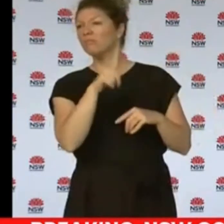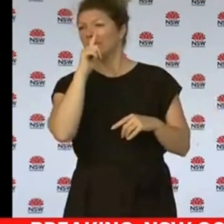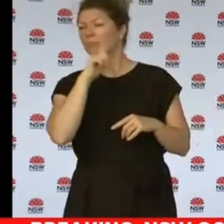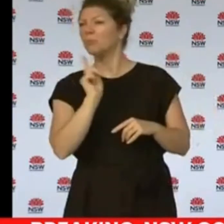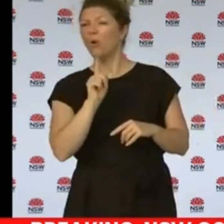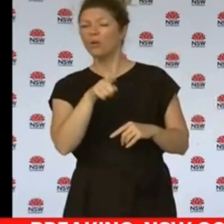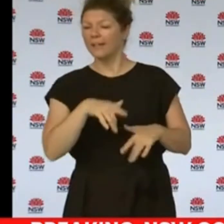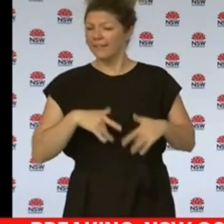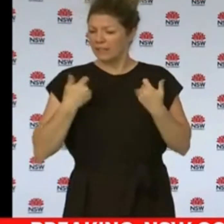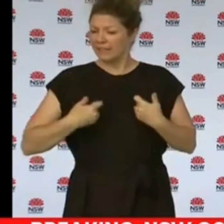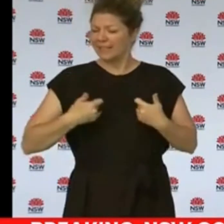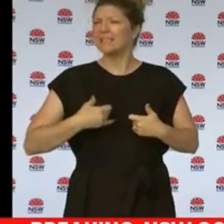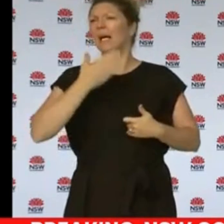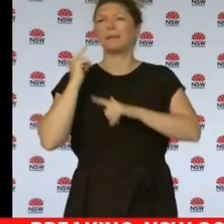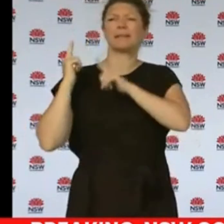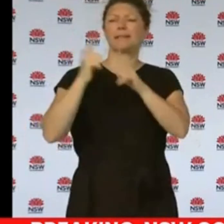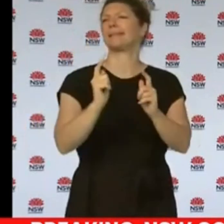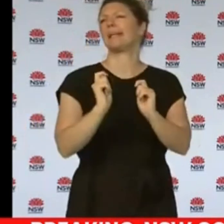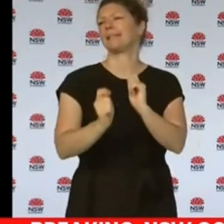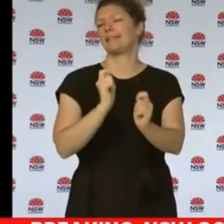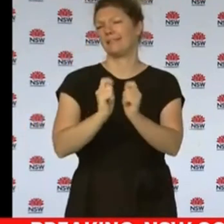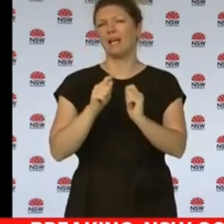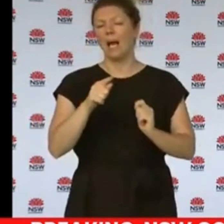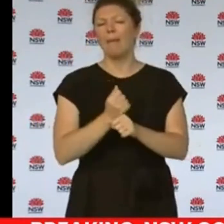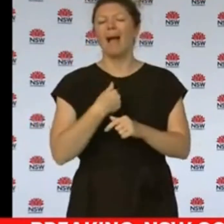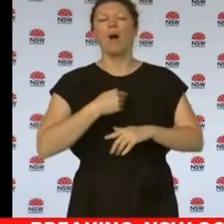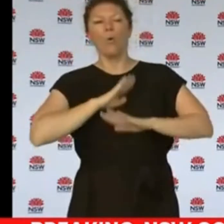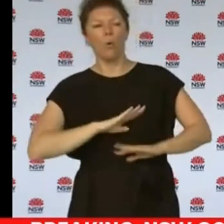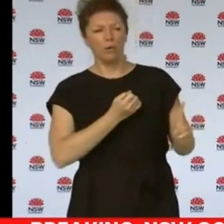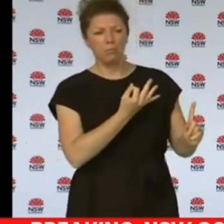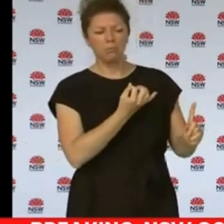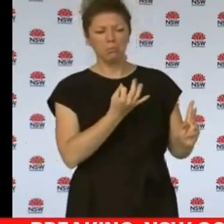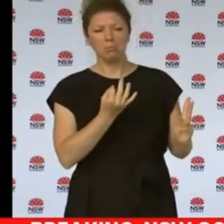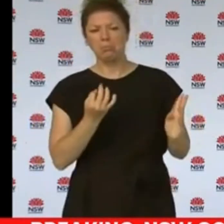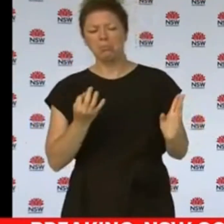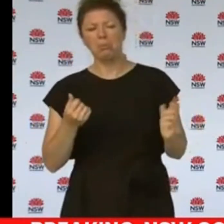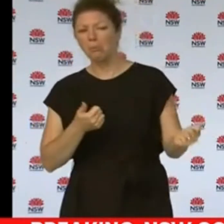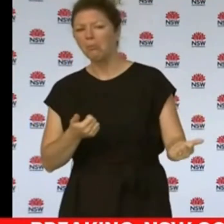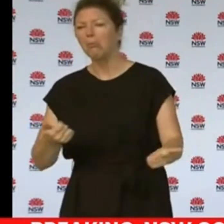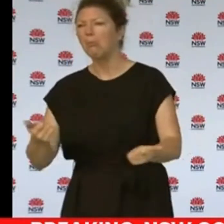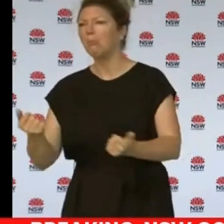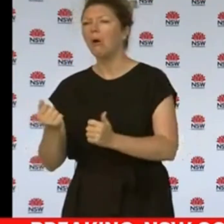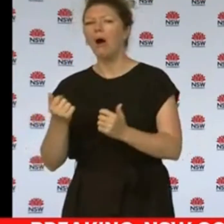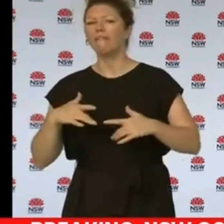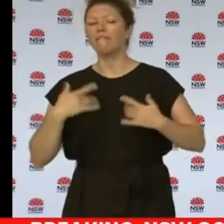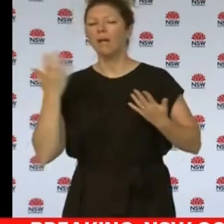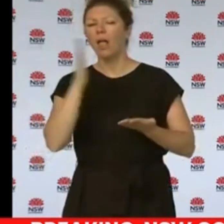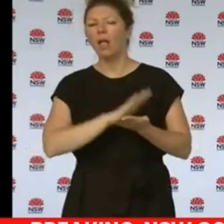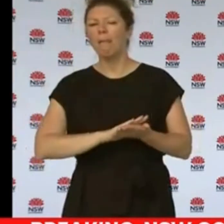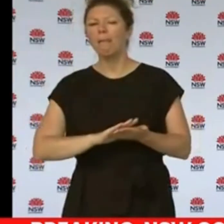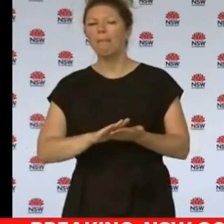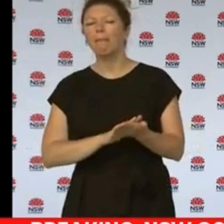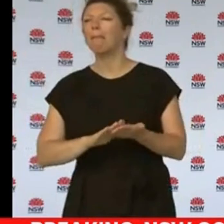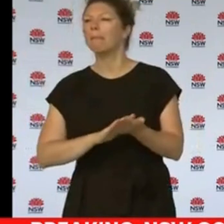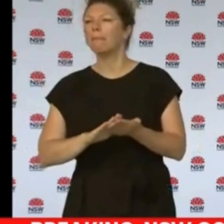out whenever they have symptoms gives us that assurance. Obviously we're pursuing the public health action,